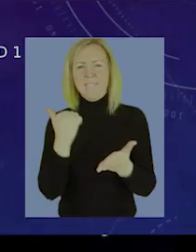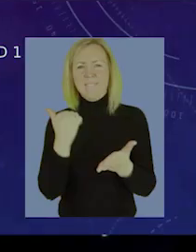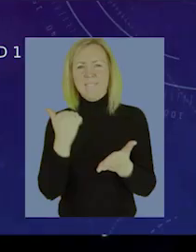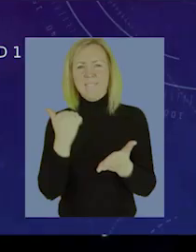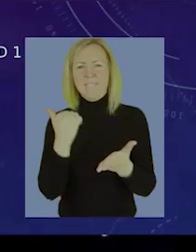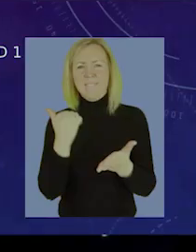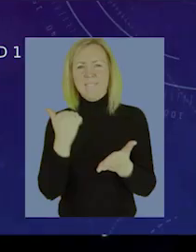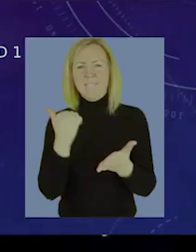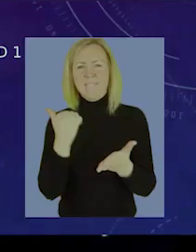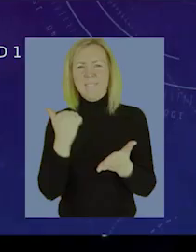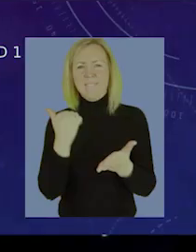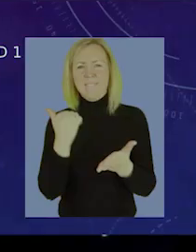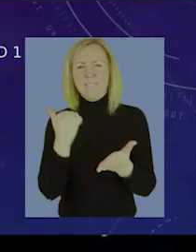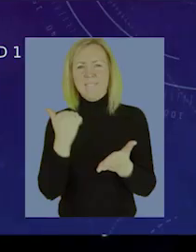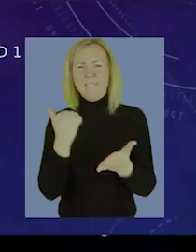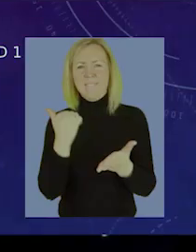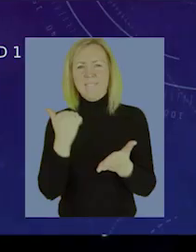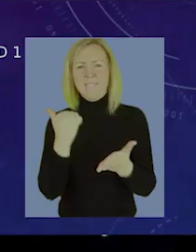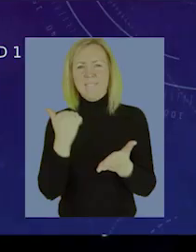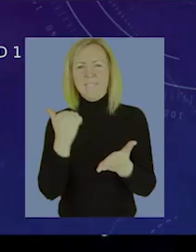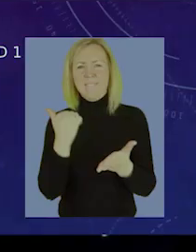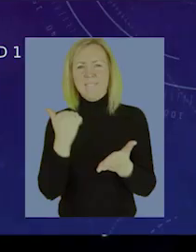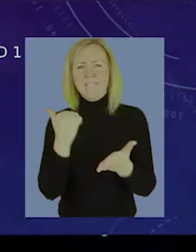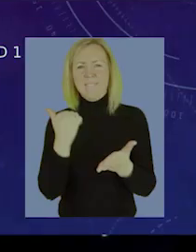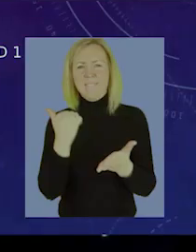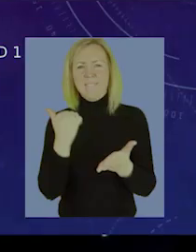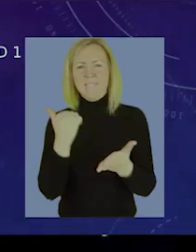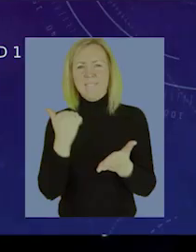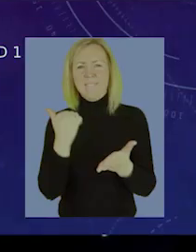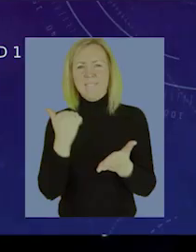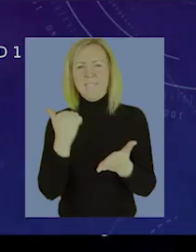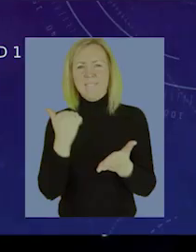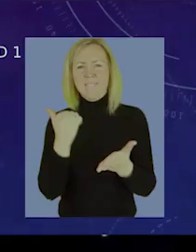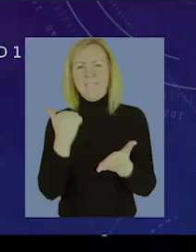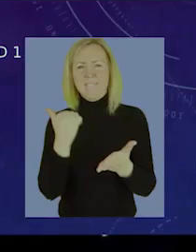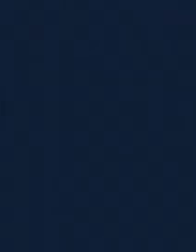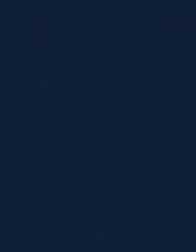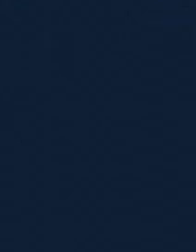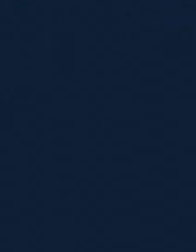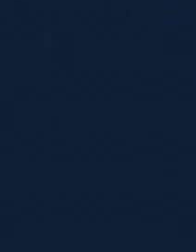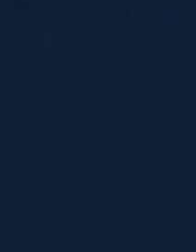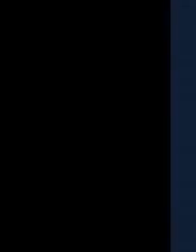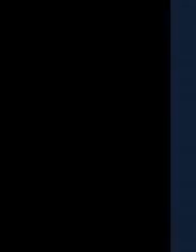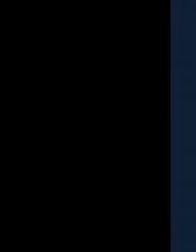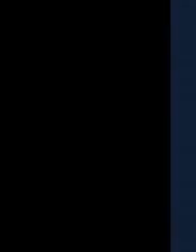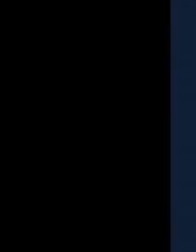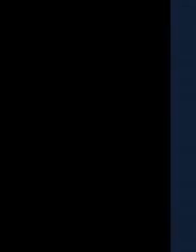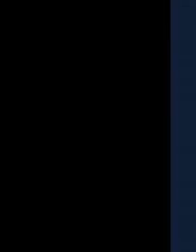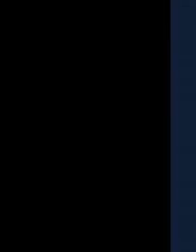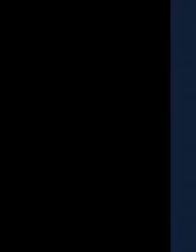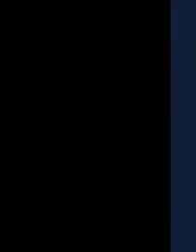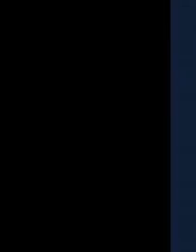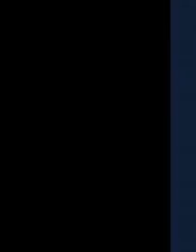is getting a translation, that's good quality. That's the main thing. We don't want to kind of be a jack of all trades.